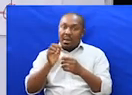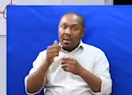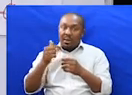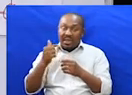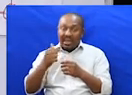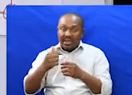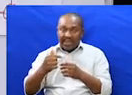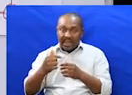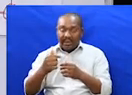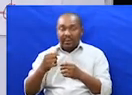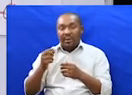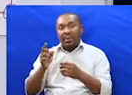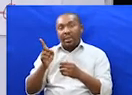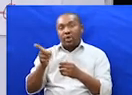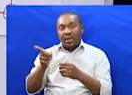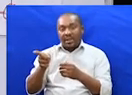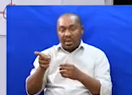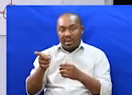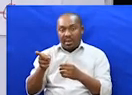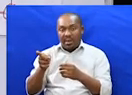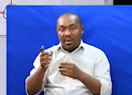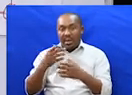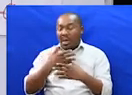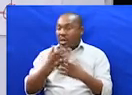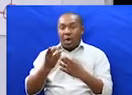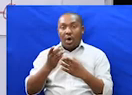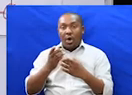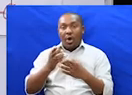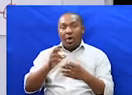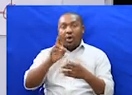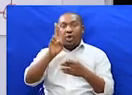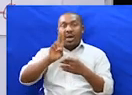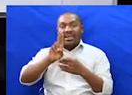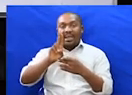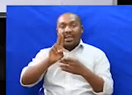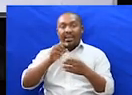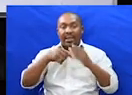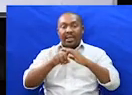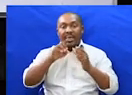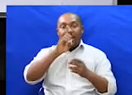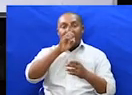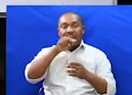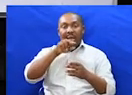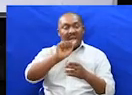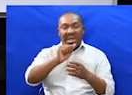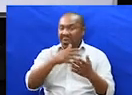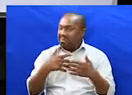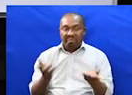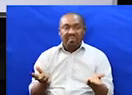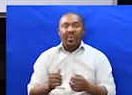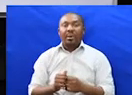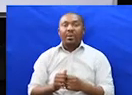No uracil in DNA. Another difference, my dear student, is